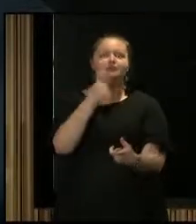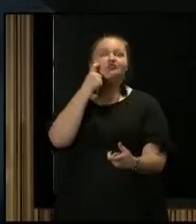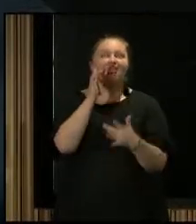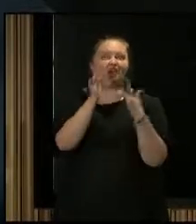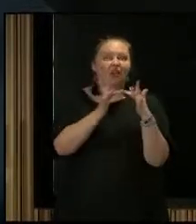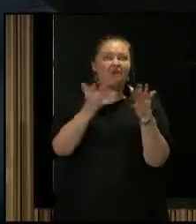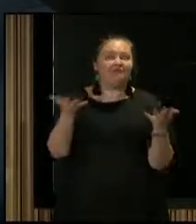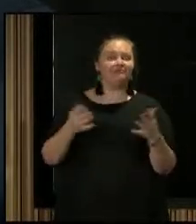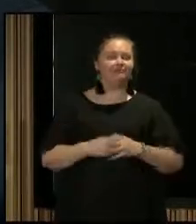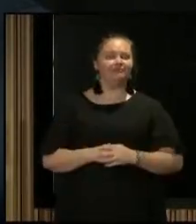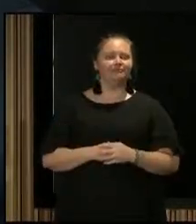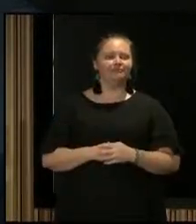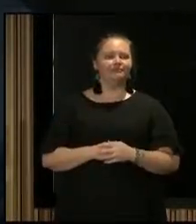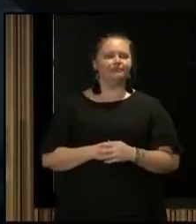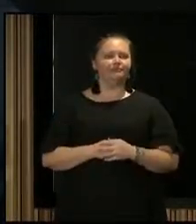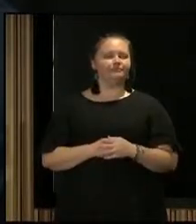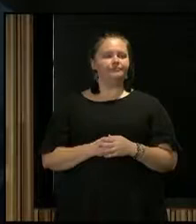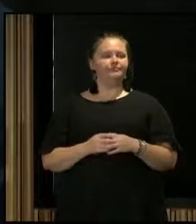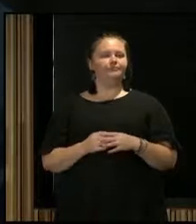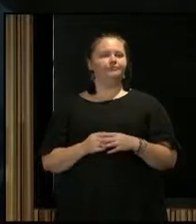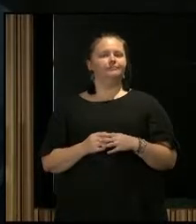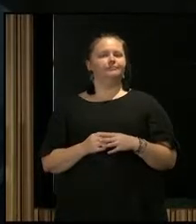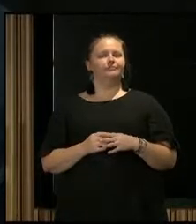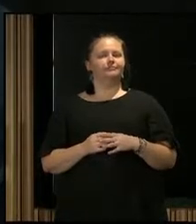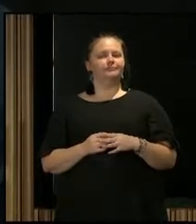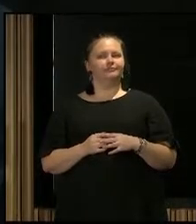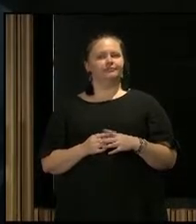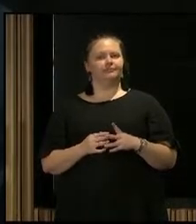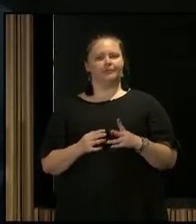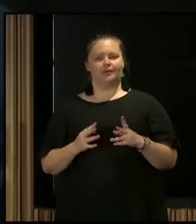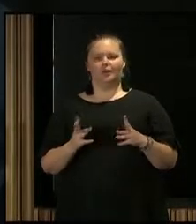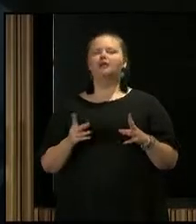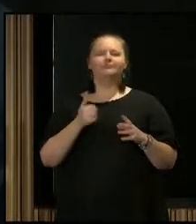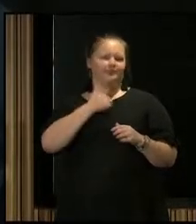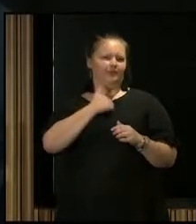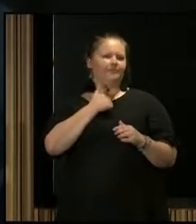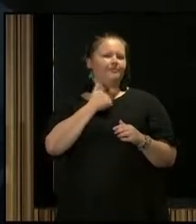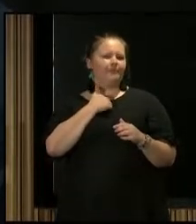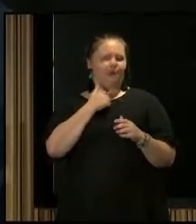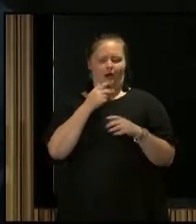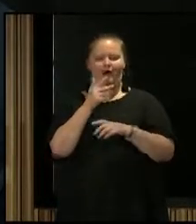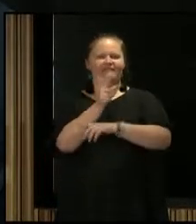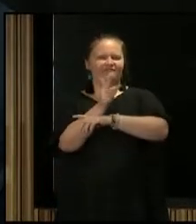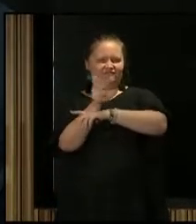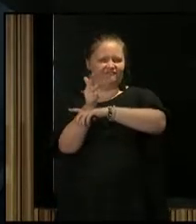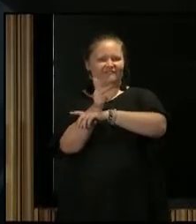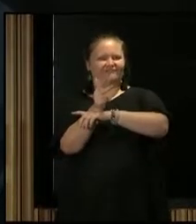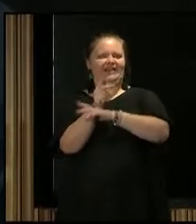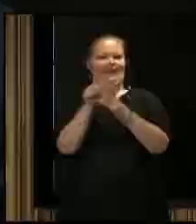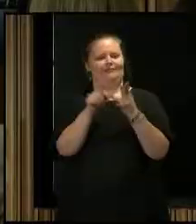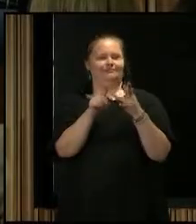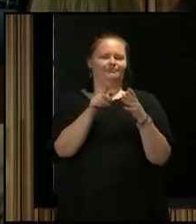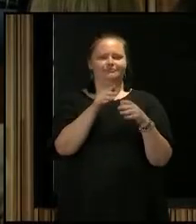online. and Paris, my incredible videographer, like, people write to us and say, what is the app that you